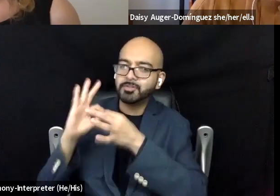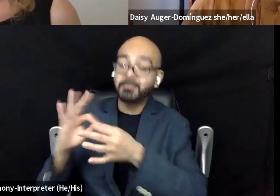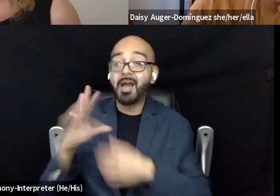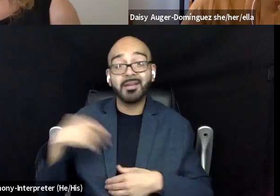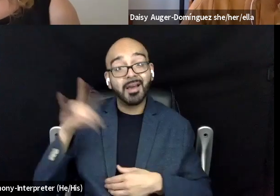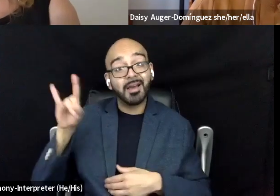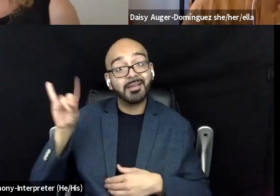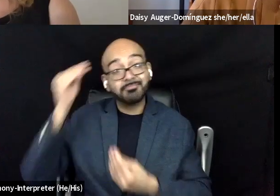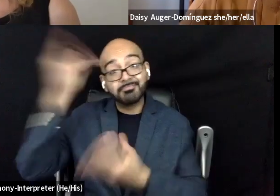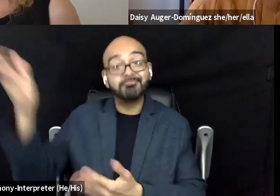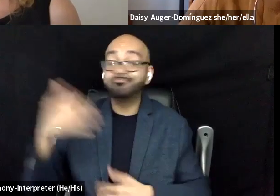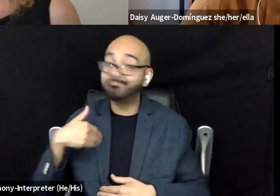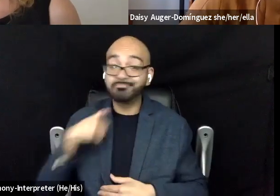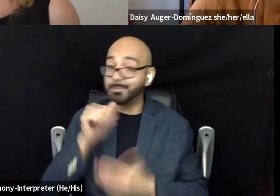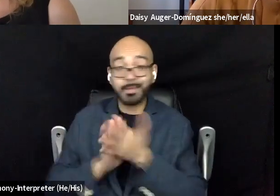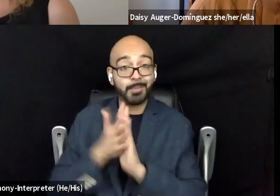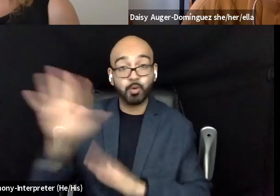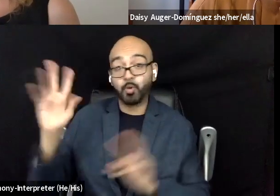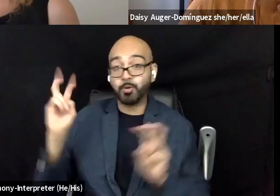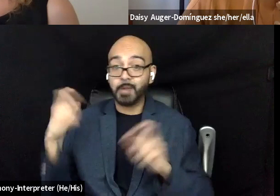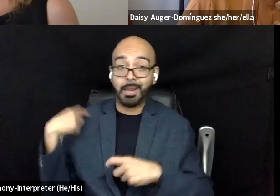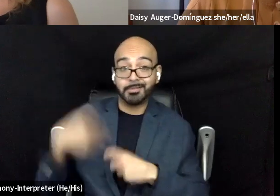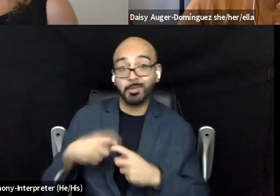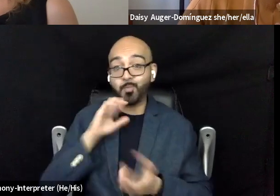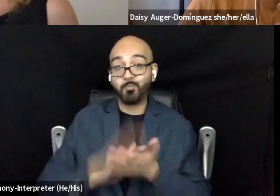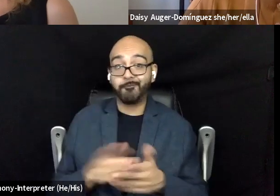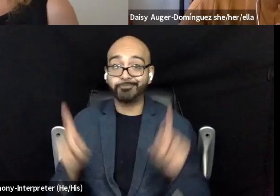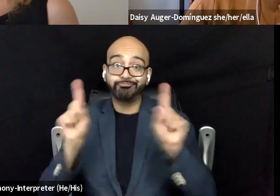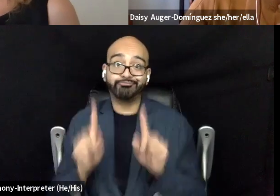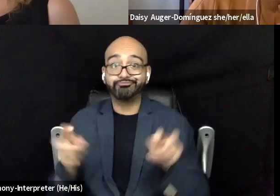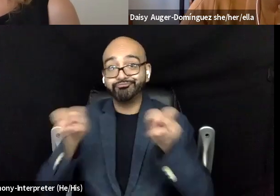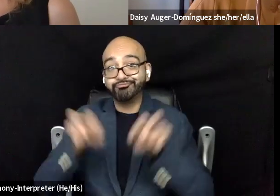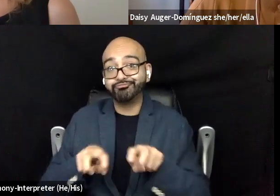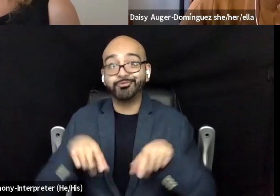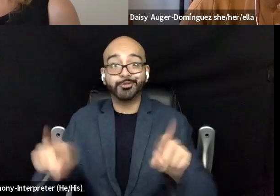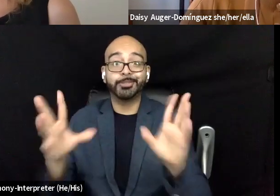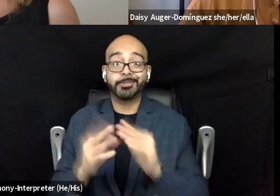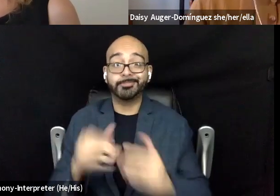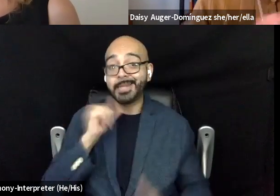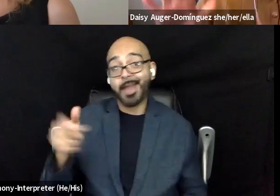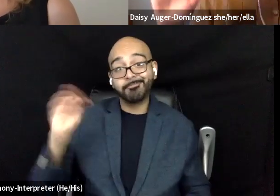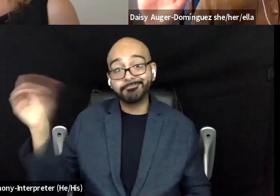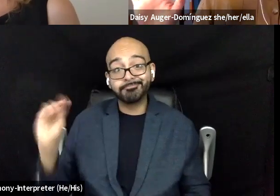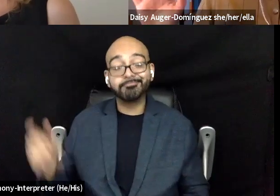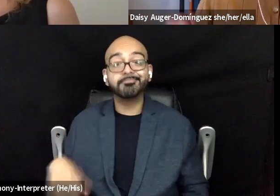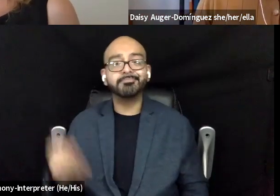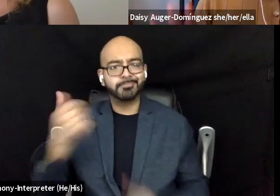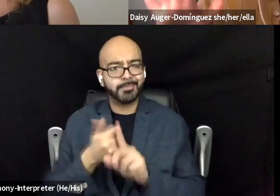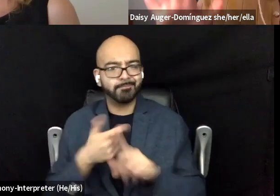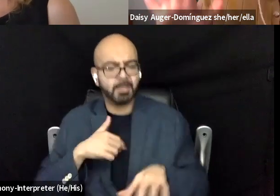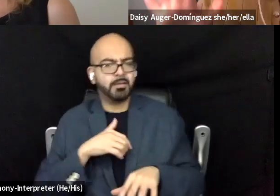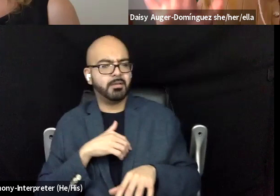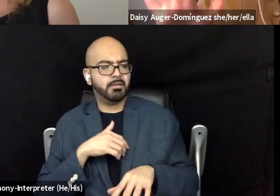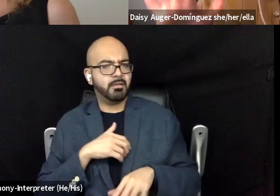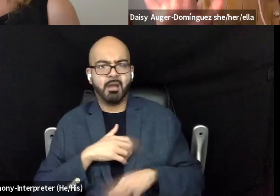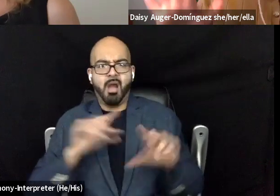Latina wife, you know, just sort of sitting next to you in board meetings. And you know, and she paused and she was like, oh no, like